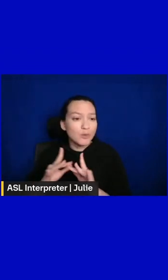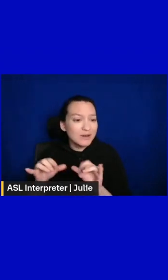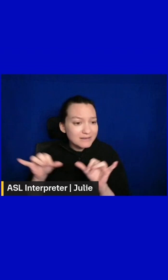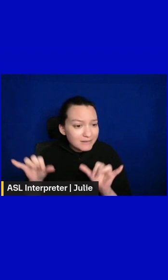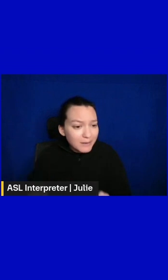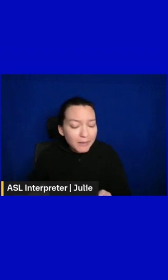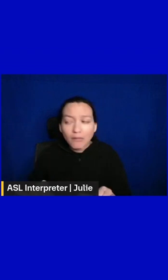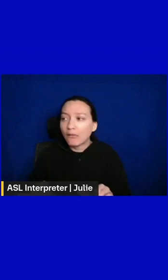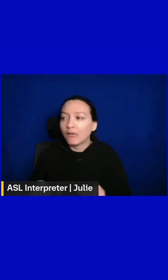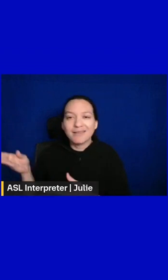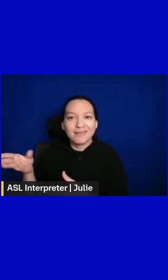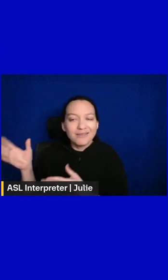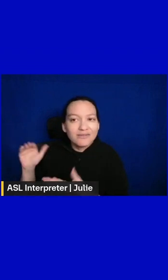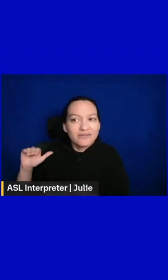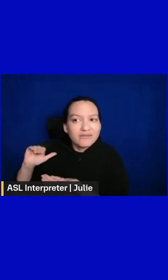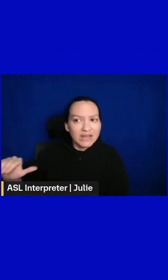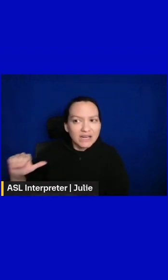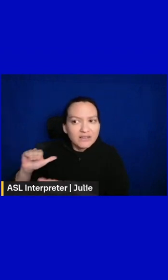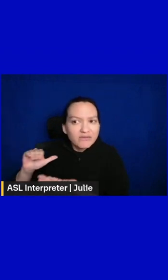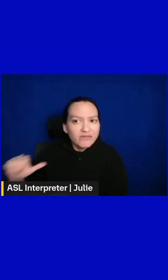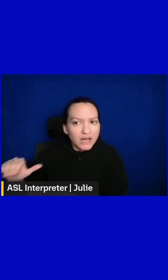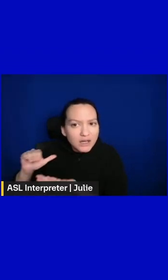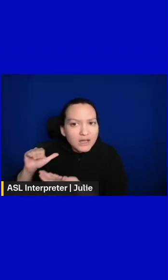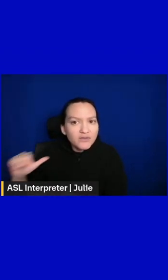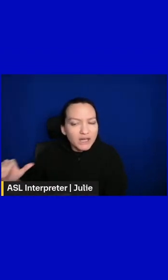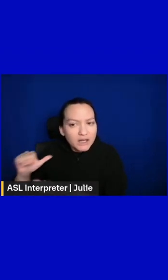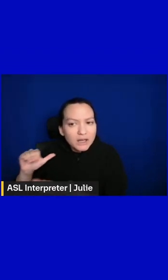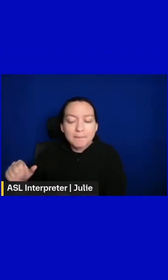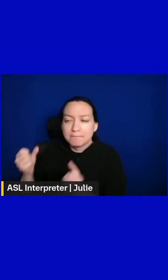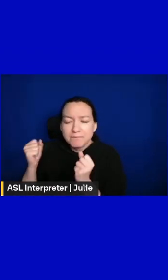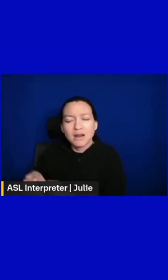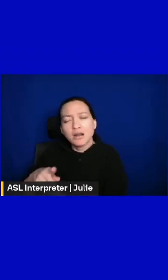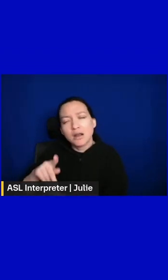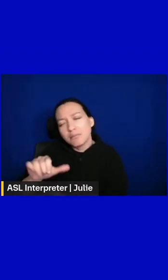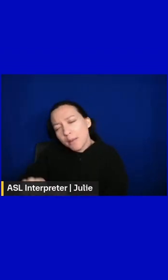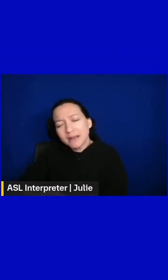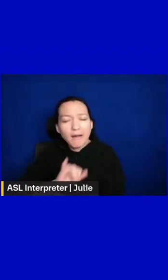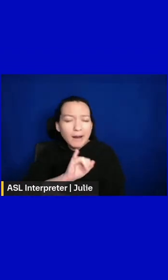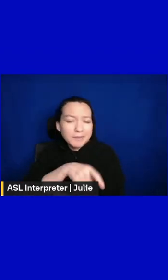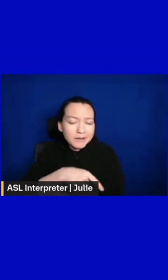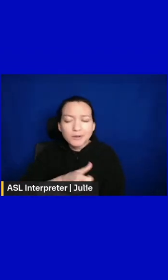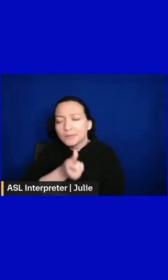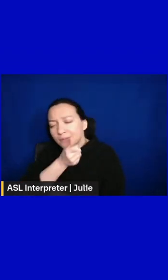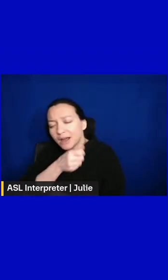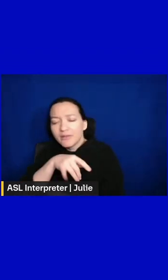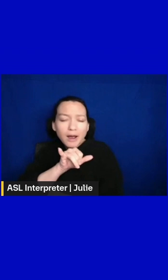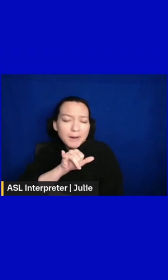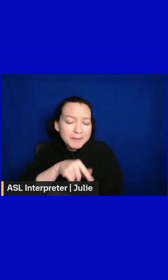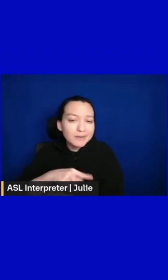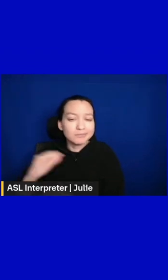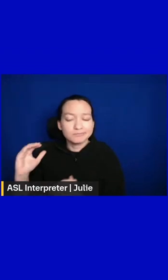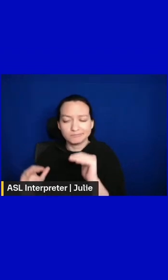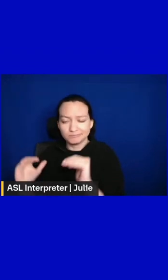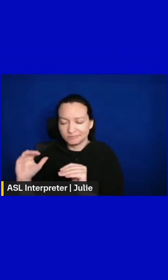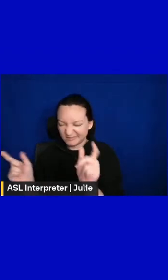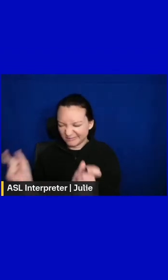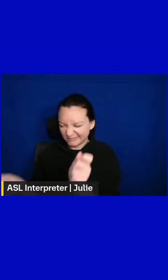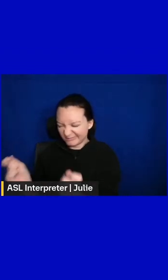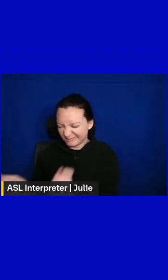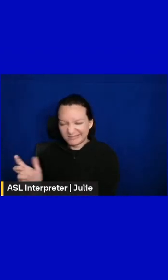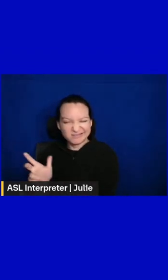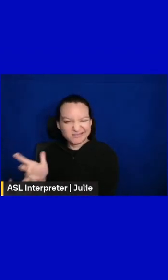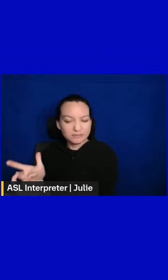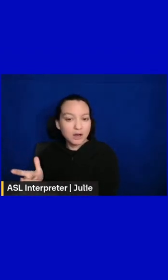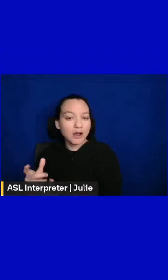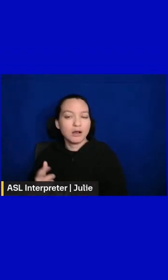that we can feed in multiple public IPs or private IPs so the load balancer can be configured correctly. But we don't want to